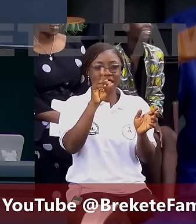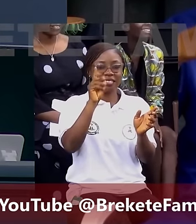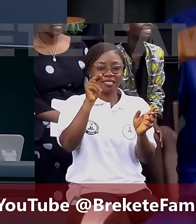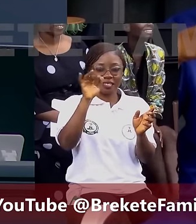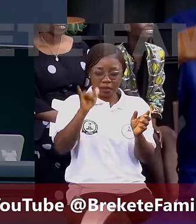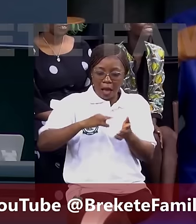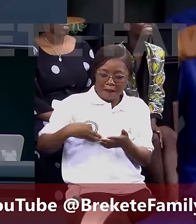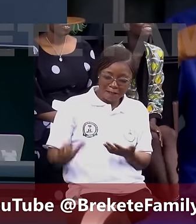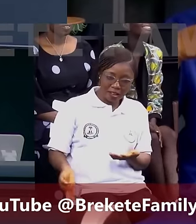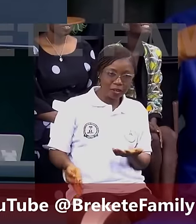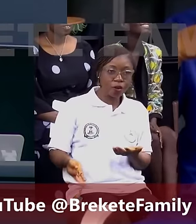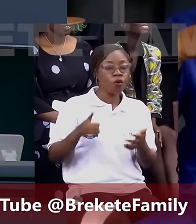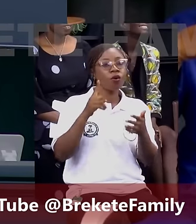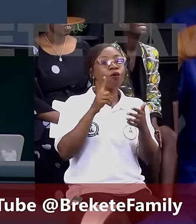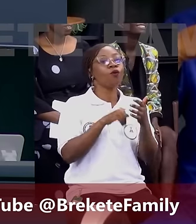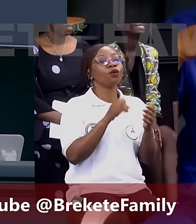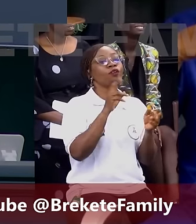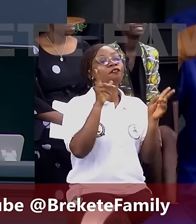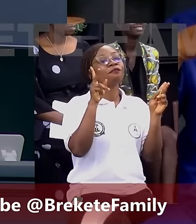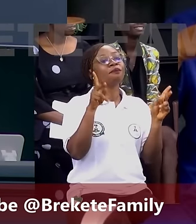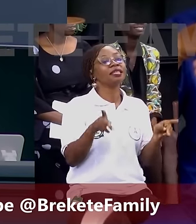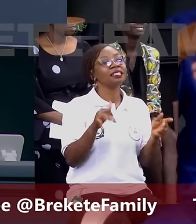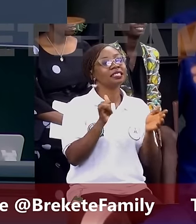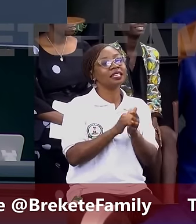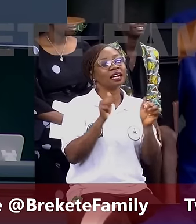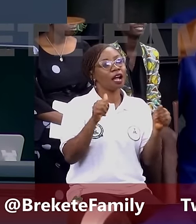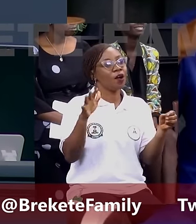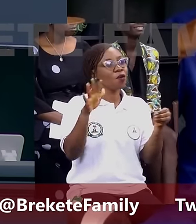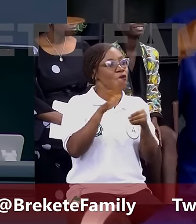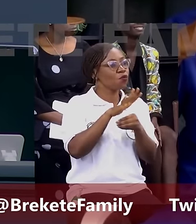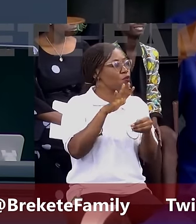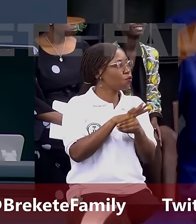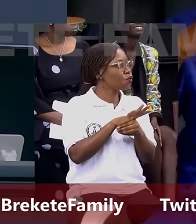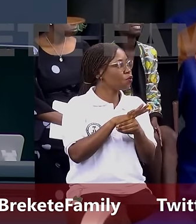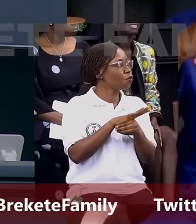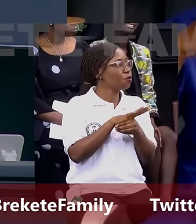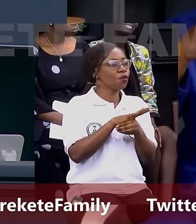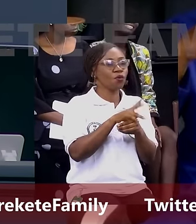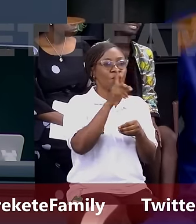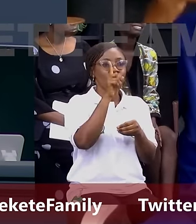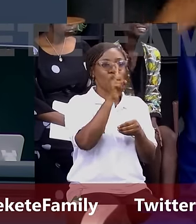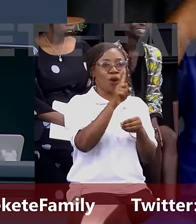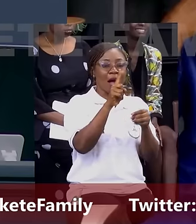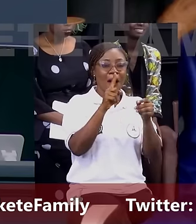what a person will go fit full 1 big Ragolis container can't